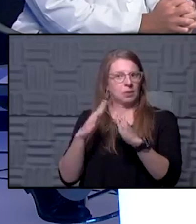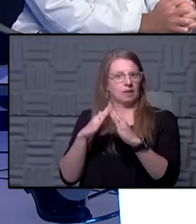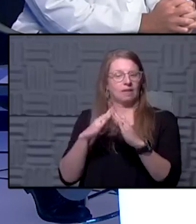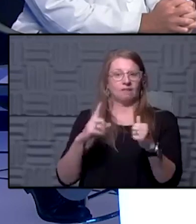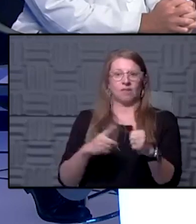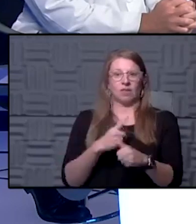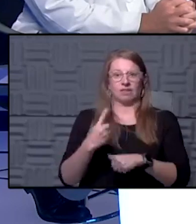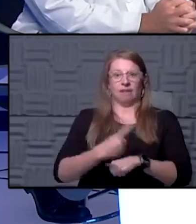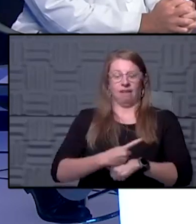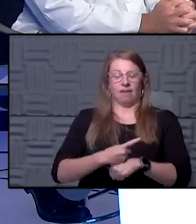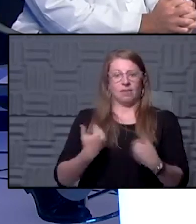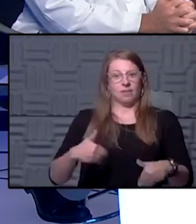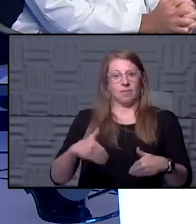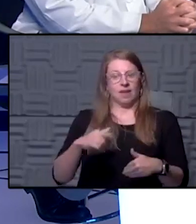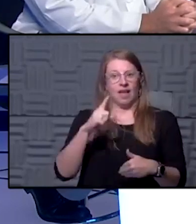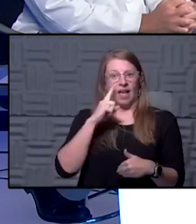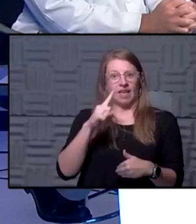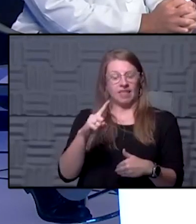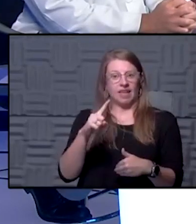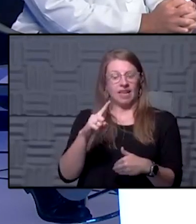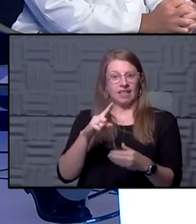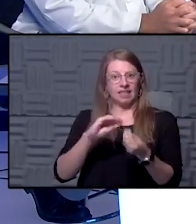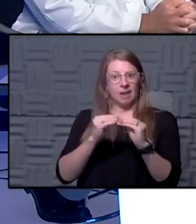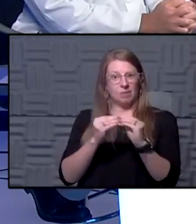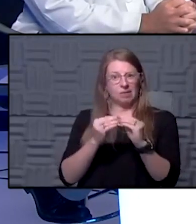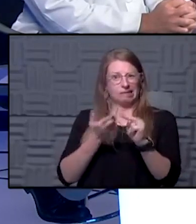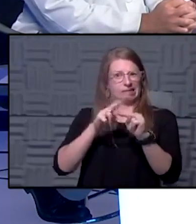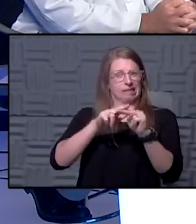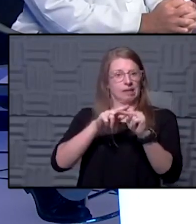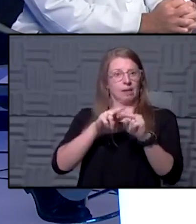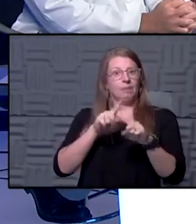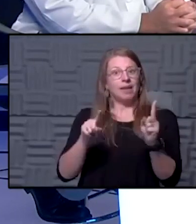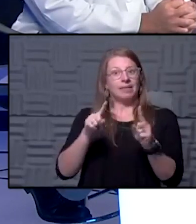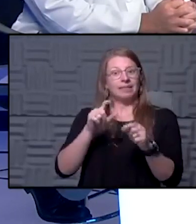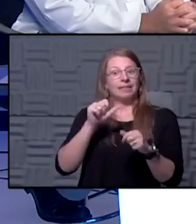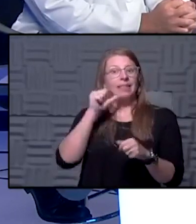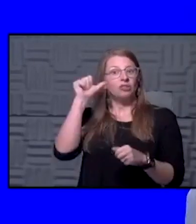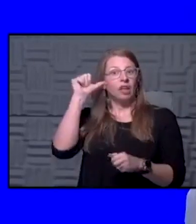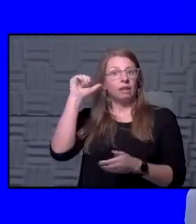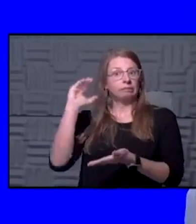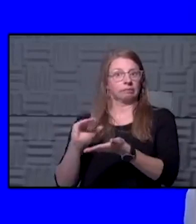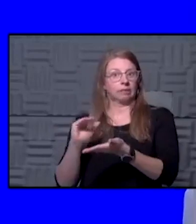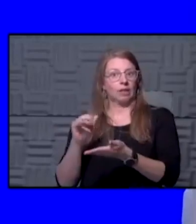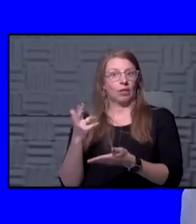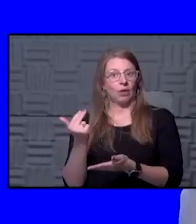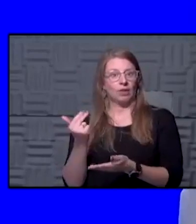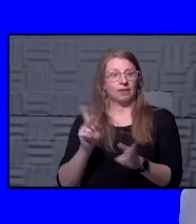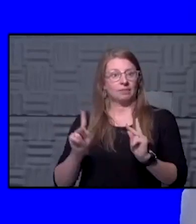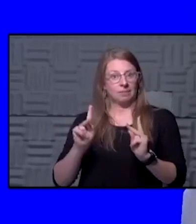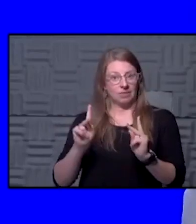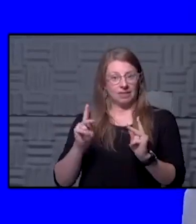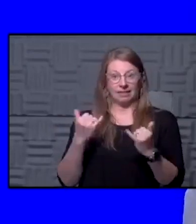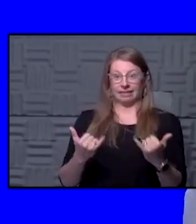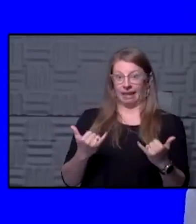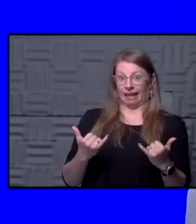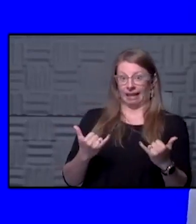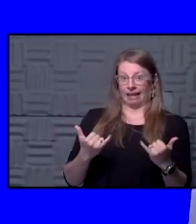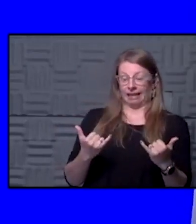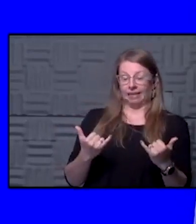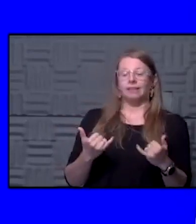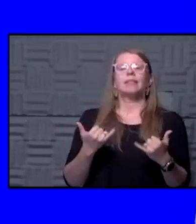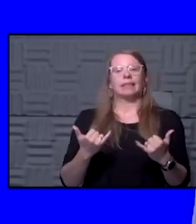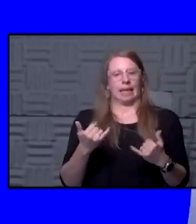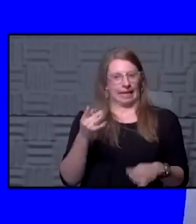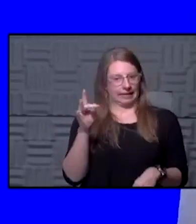Hawk, I think the count's pretty good, a little higher, but man, yesterday got down to 13. Yeah. That's great. Today? Yeah. Today